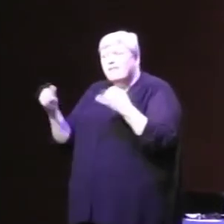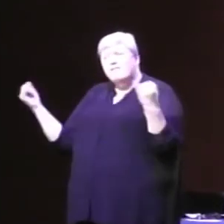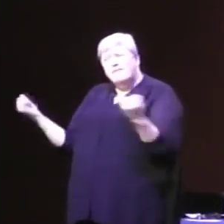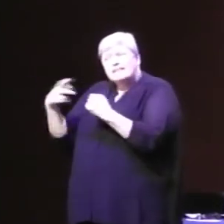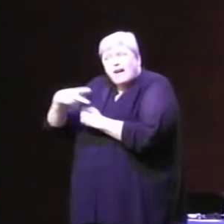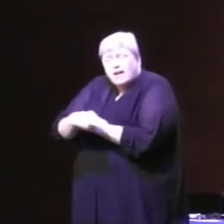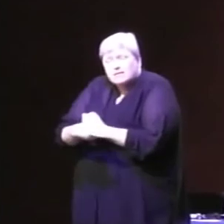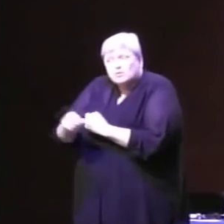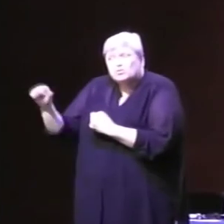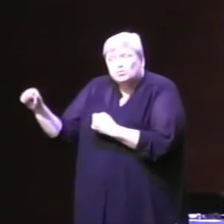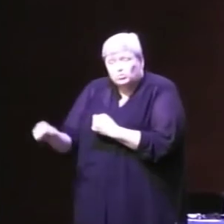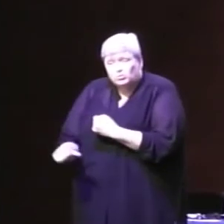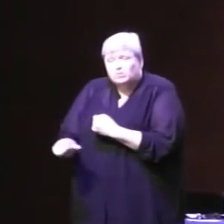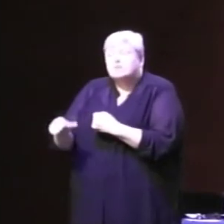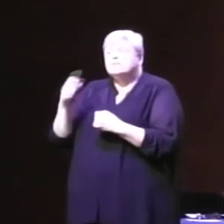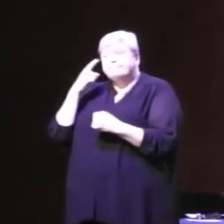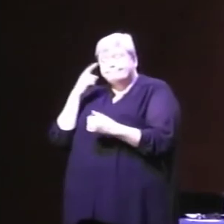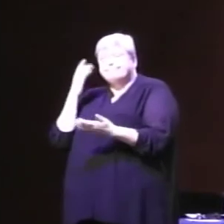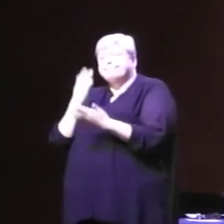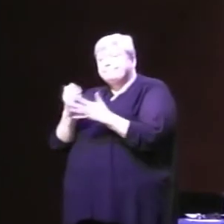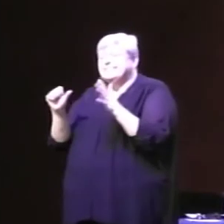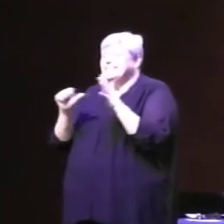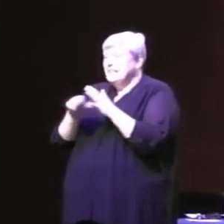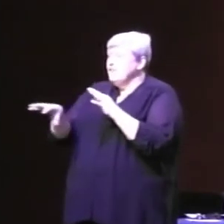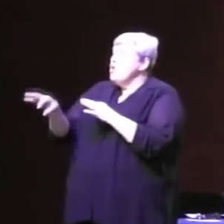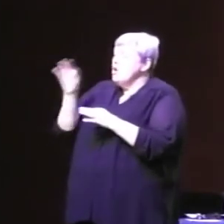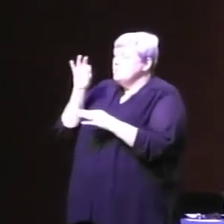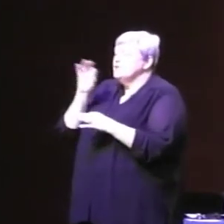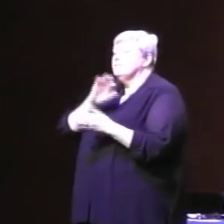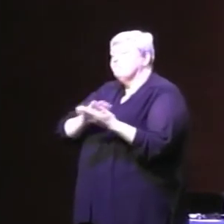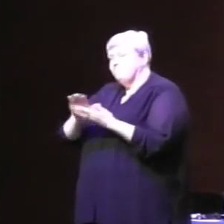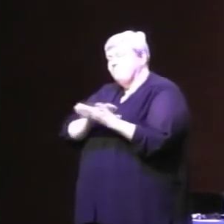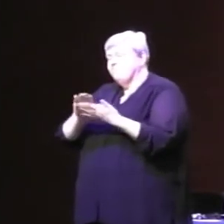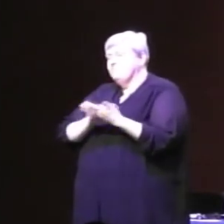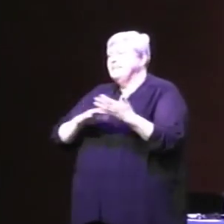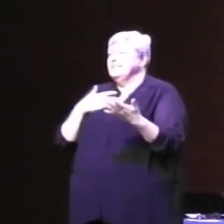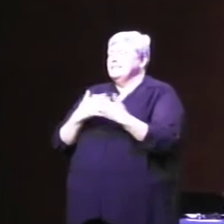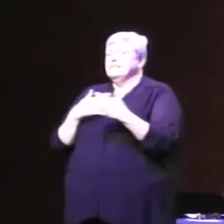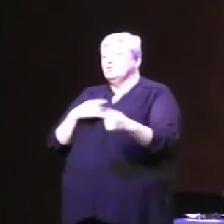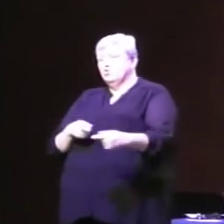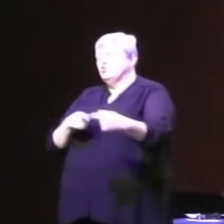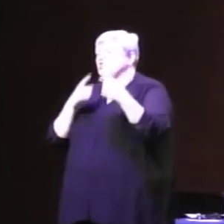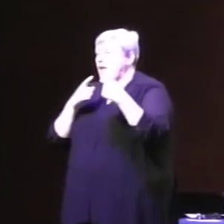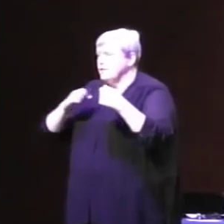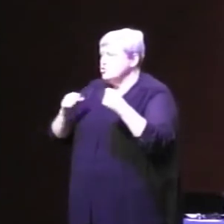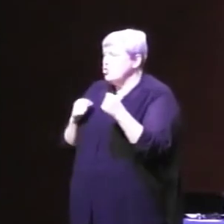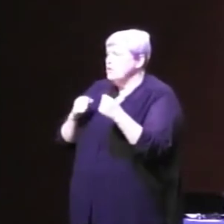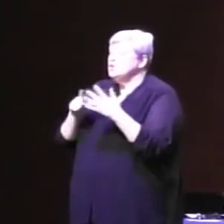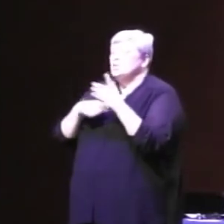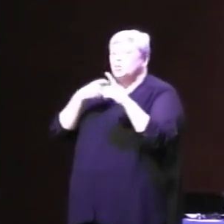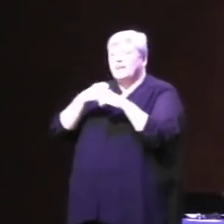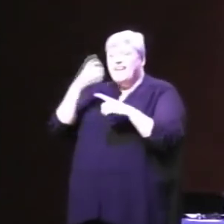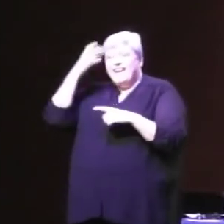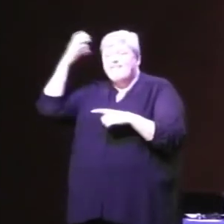cuts. This indeed would be the difficult option, as it would mean taking on the Scottish and UK governments. But frankly, we're